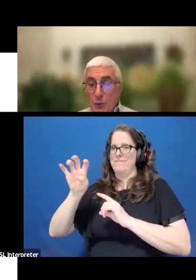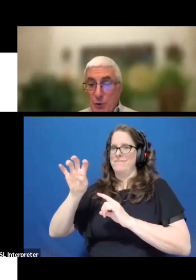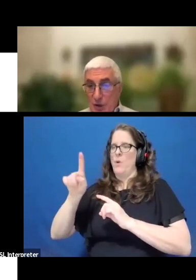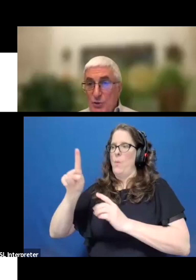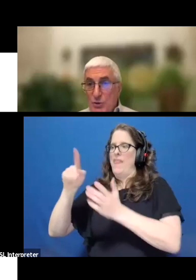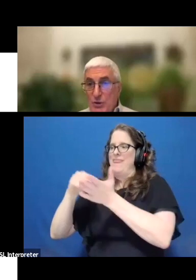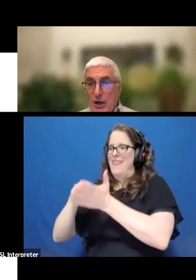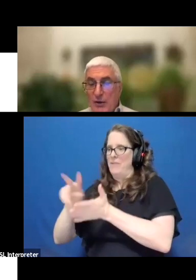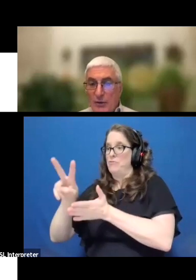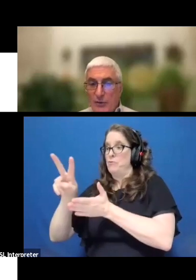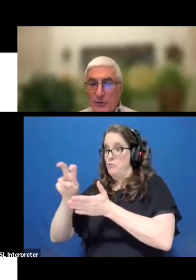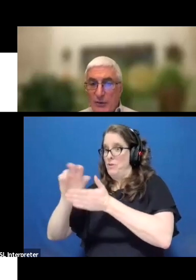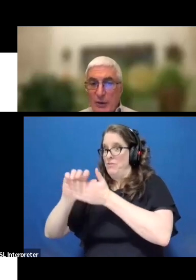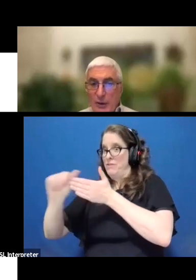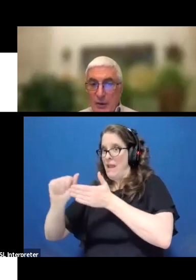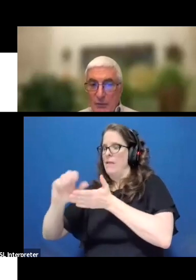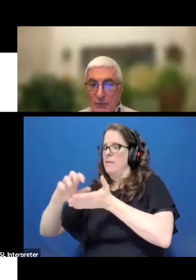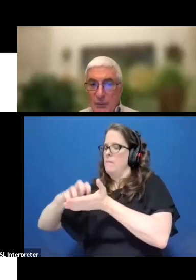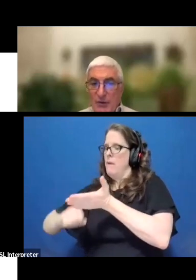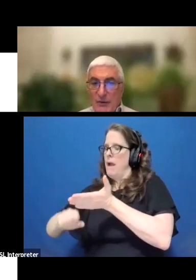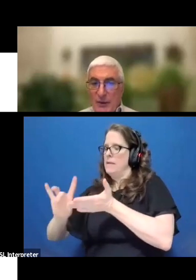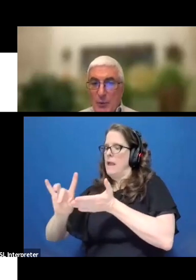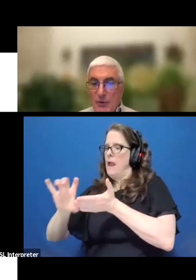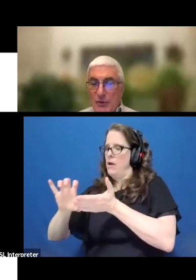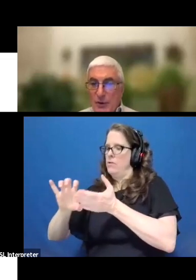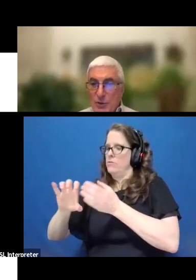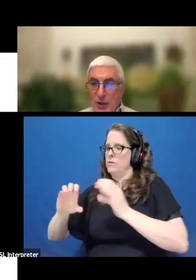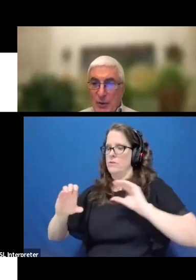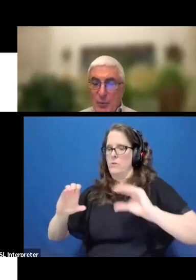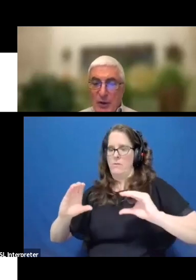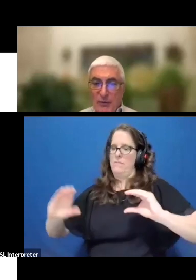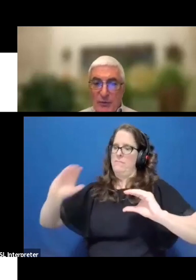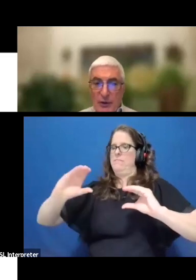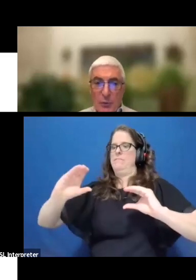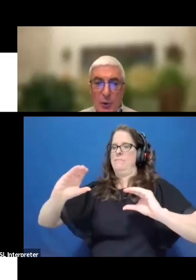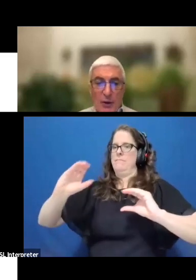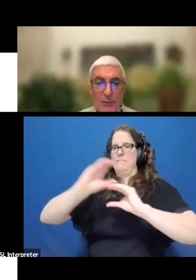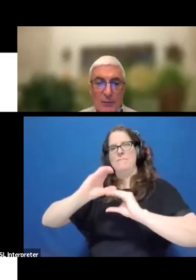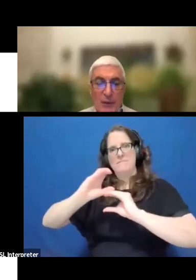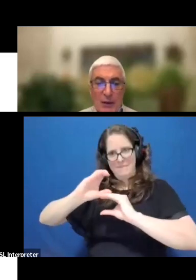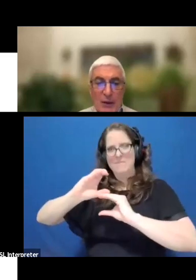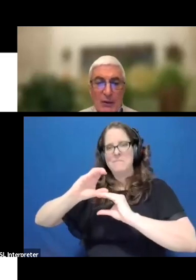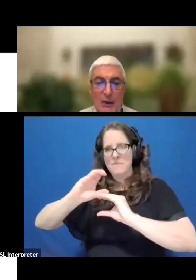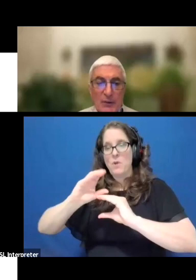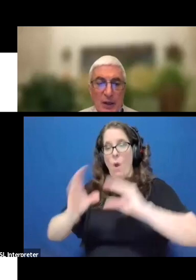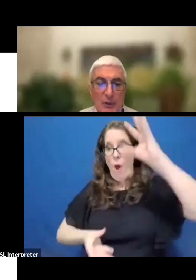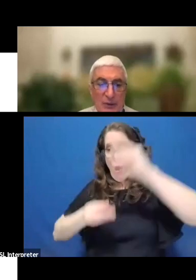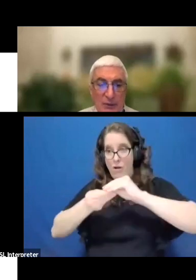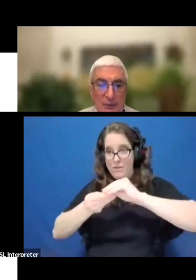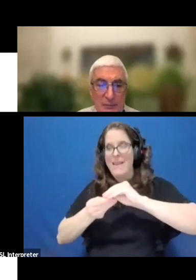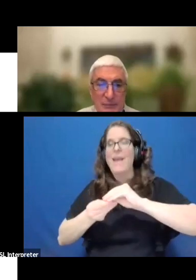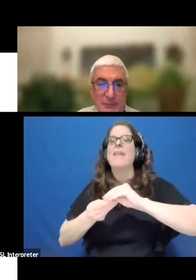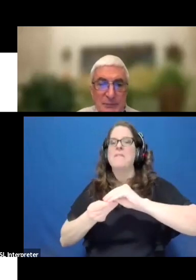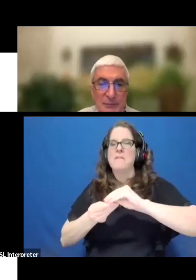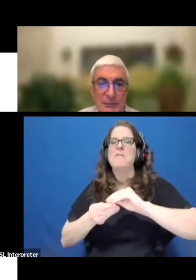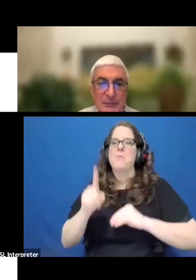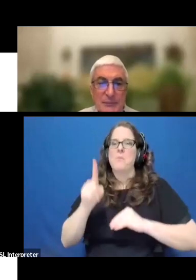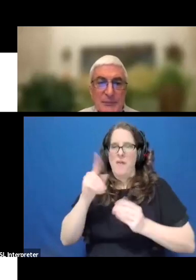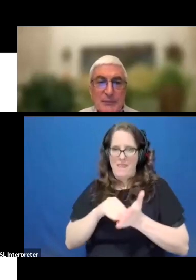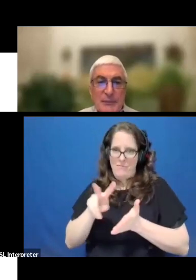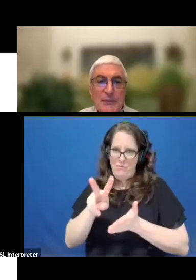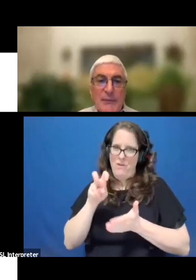get $400 from the disabled adult child benefit as well. Next slide, please.